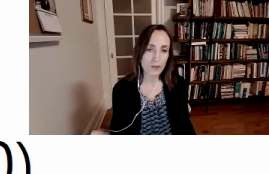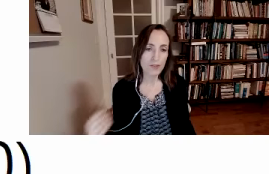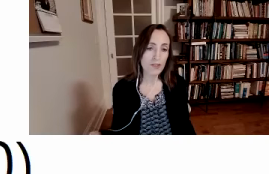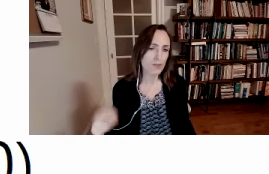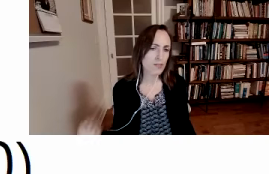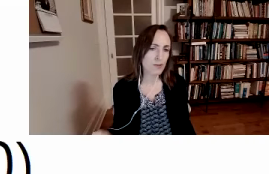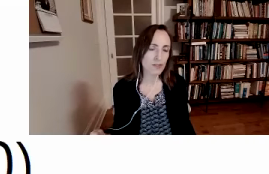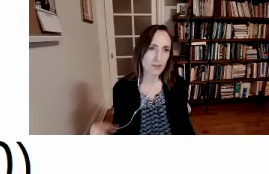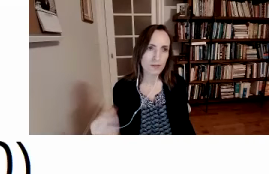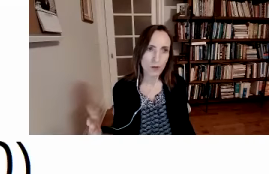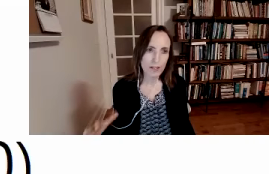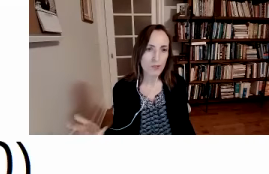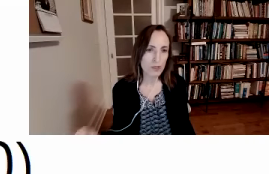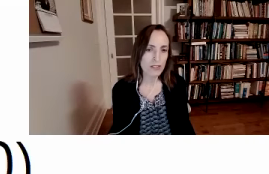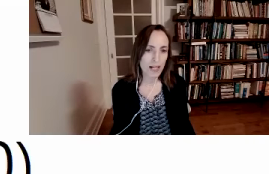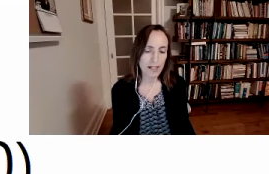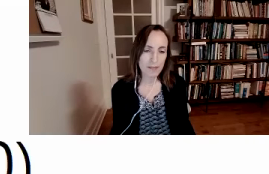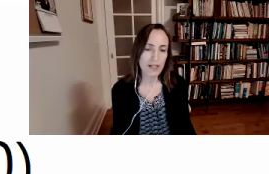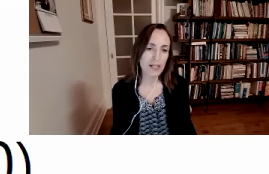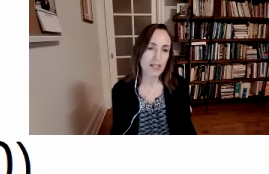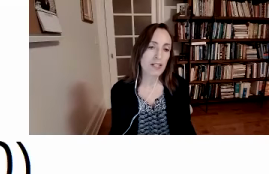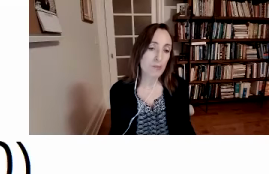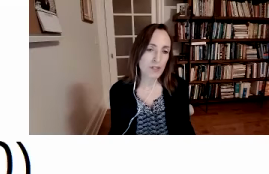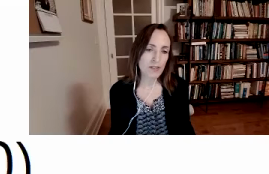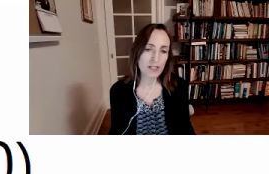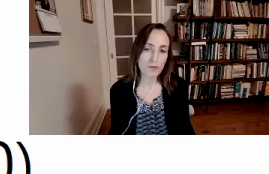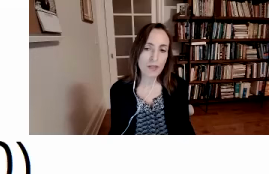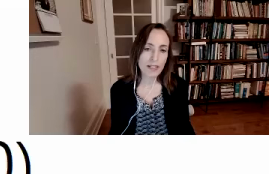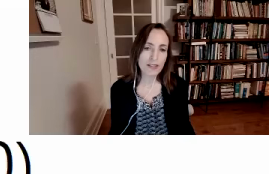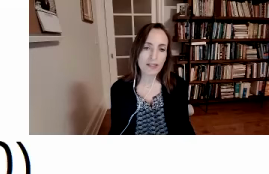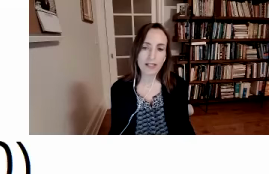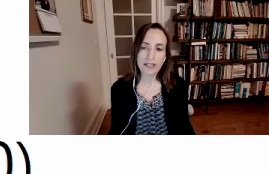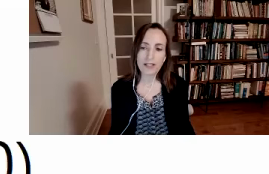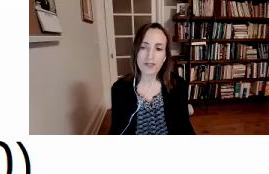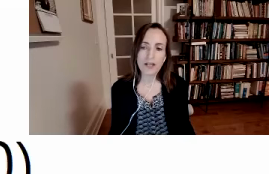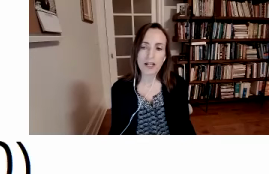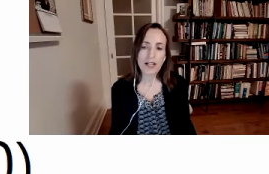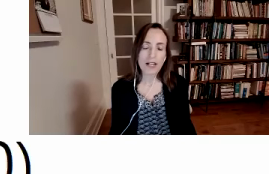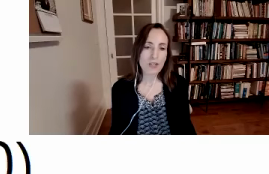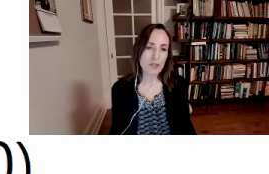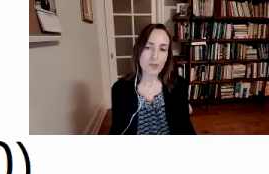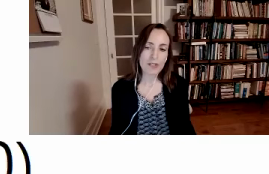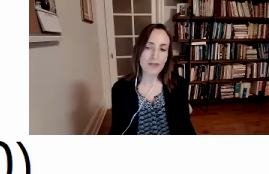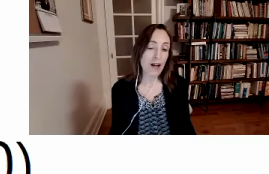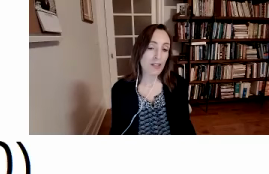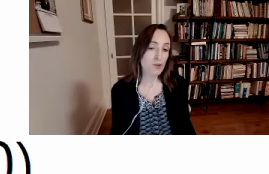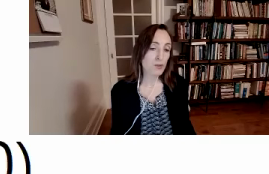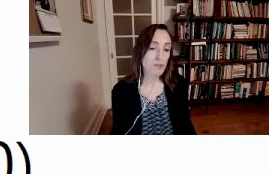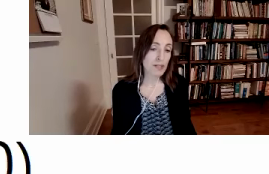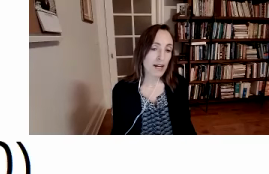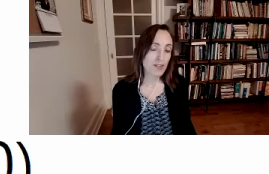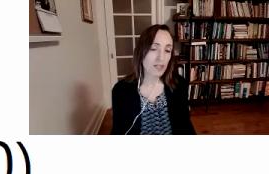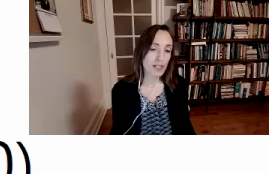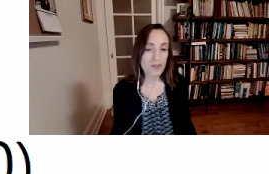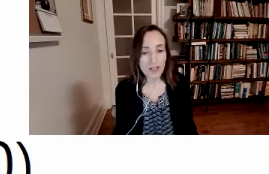the words. It's a quasi real-time prosody rating in that case. The participant does not control